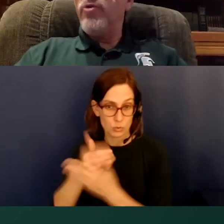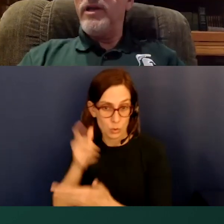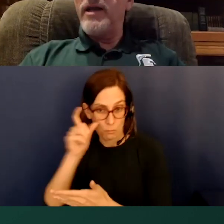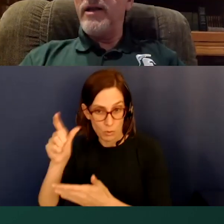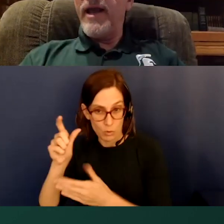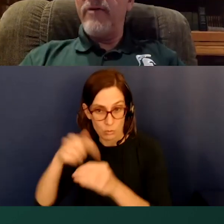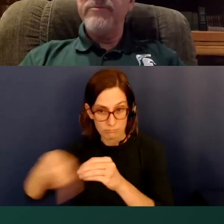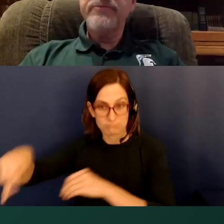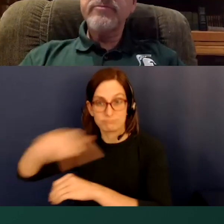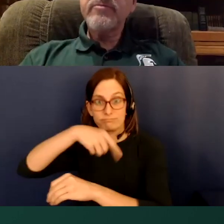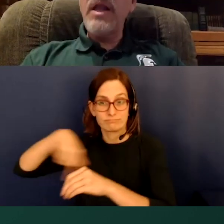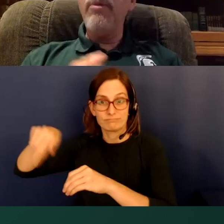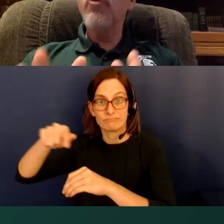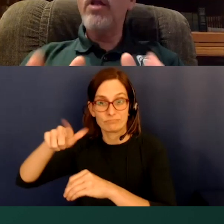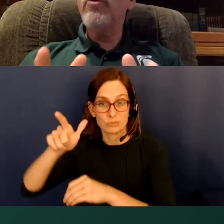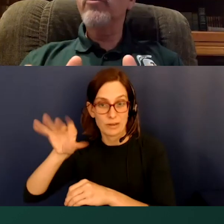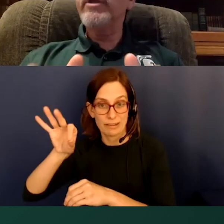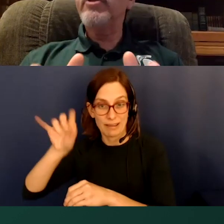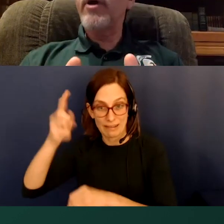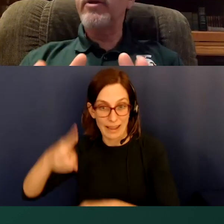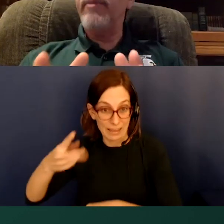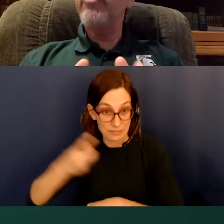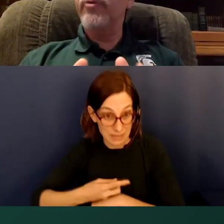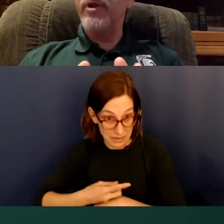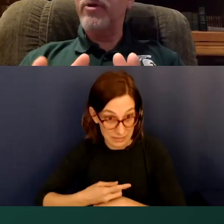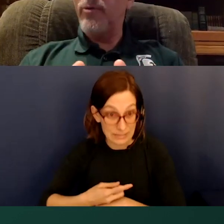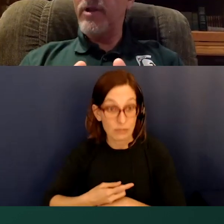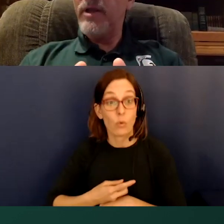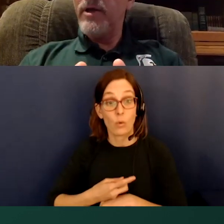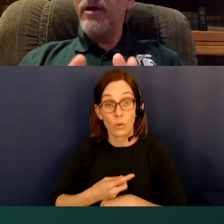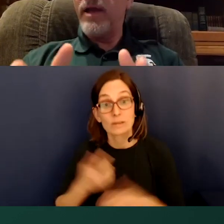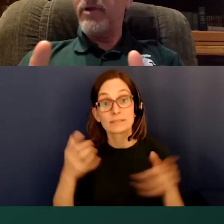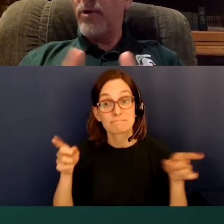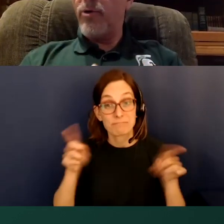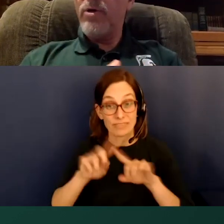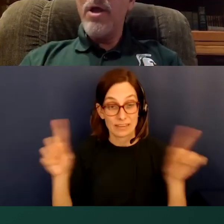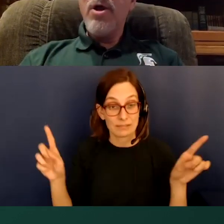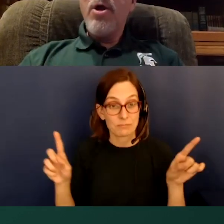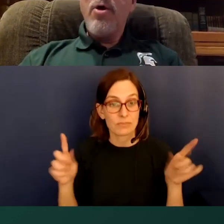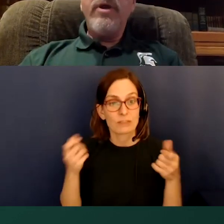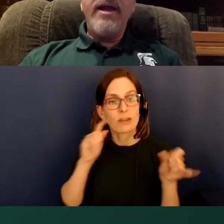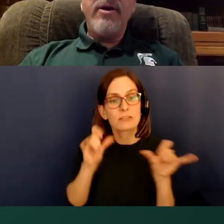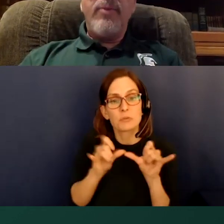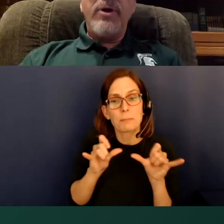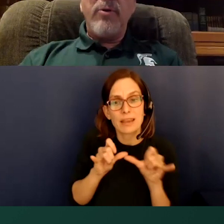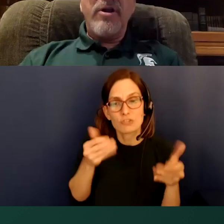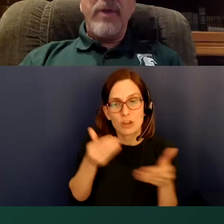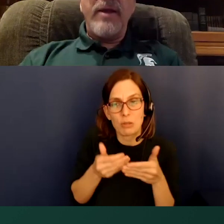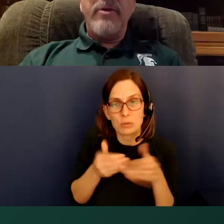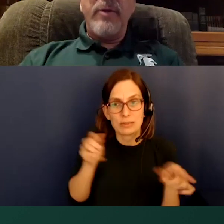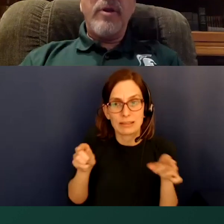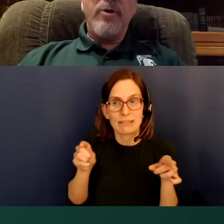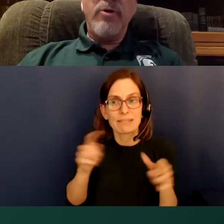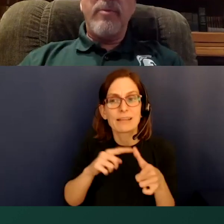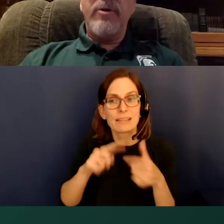the 29 and a half. But while we're really trying to measure this closely, because that was our goal, we can't help but notice